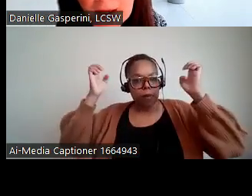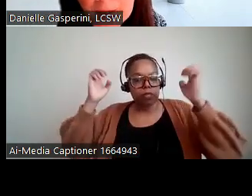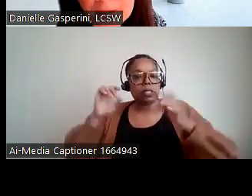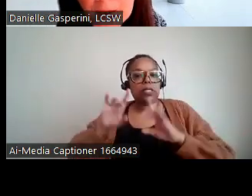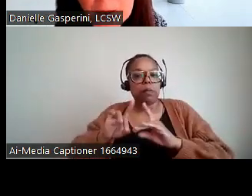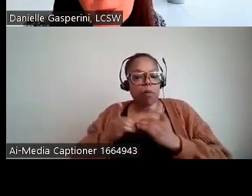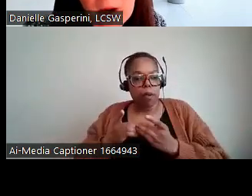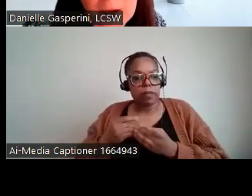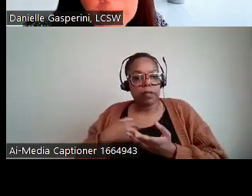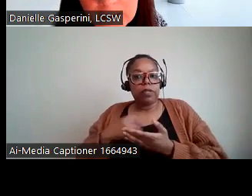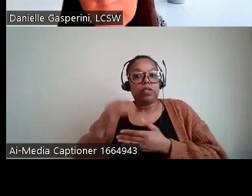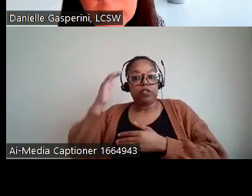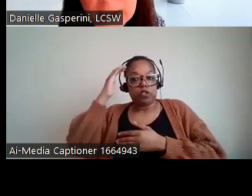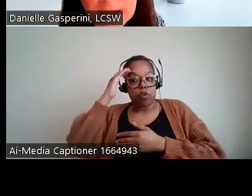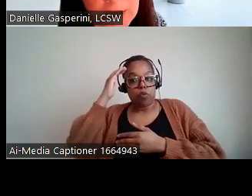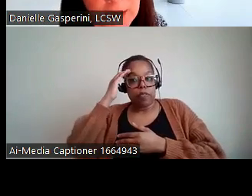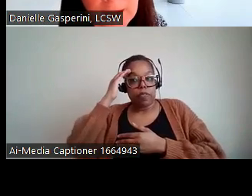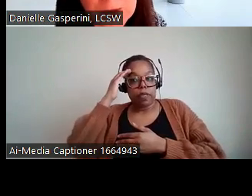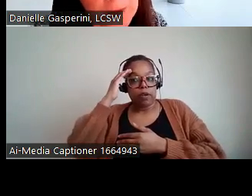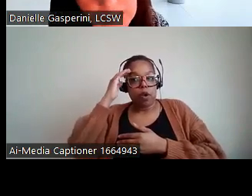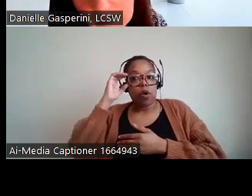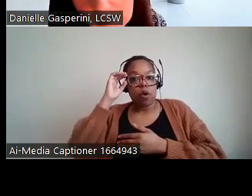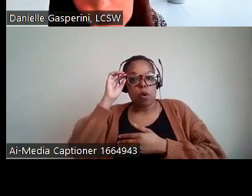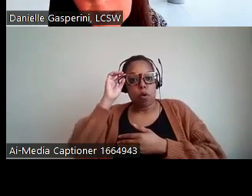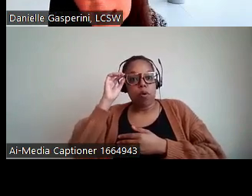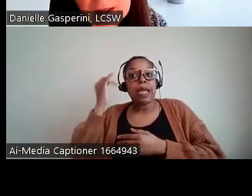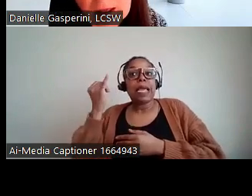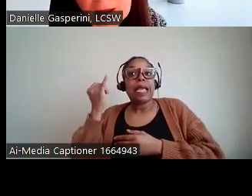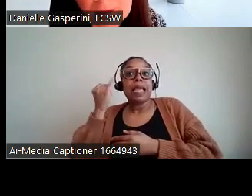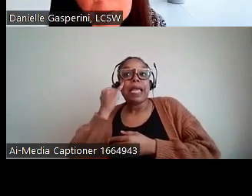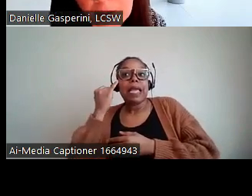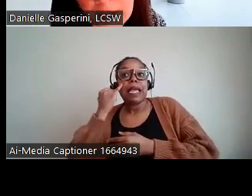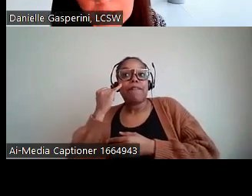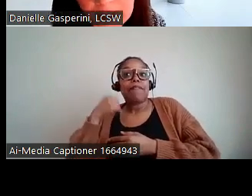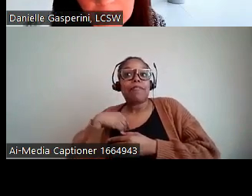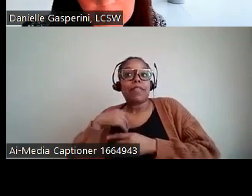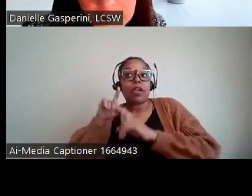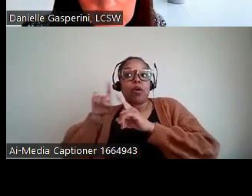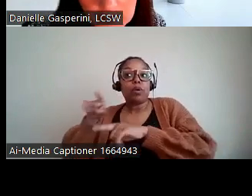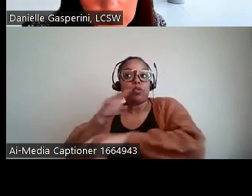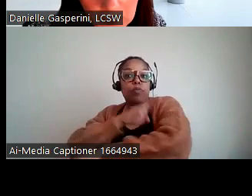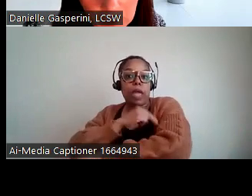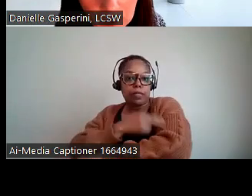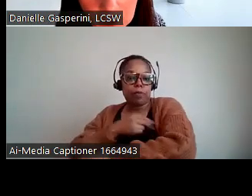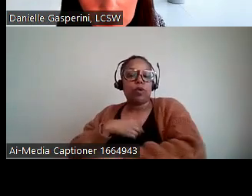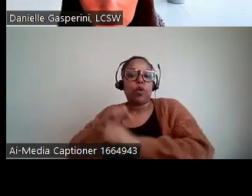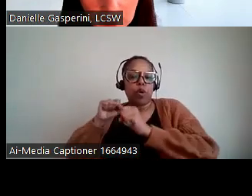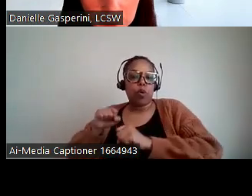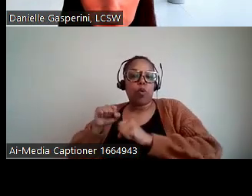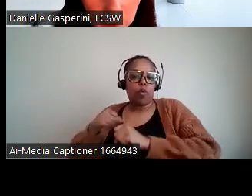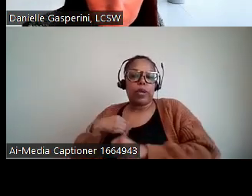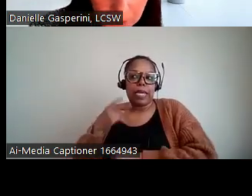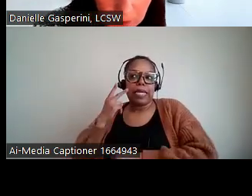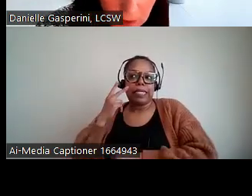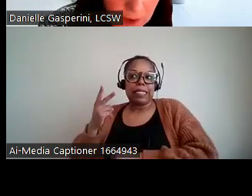that when they aren't admitted and they don't need to be admitted, that we're there and we can go and see them later. So I think